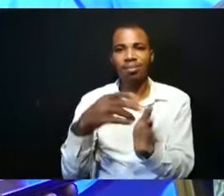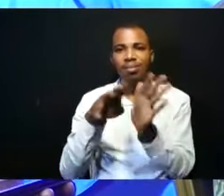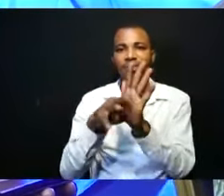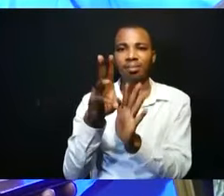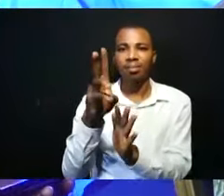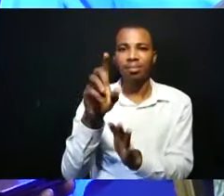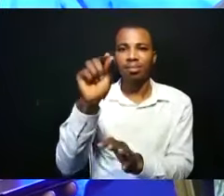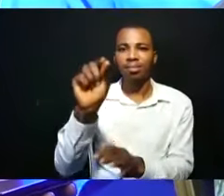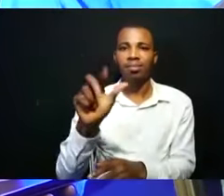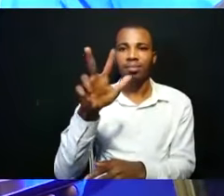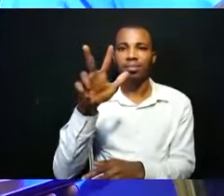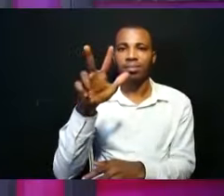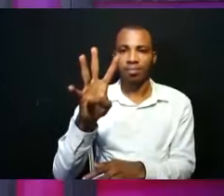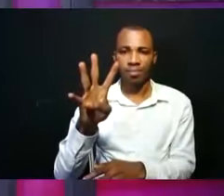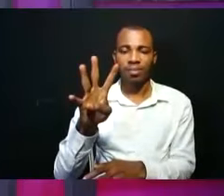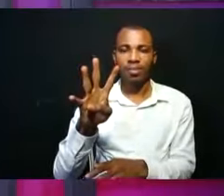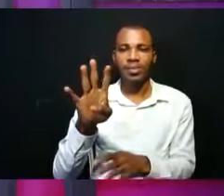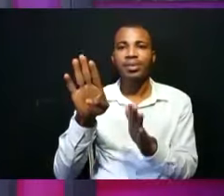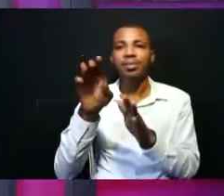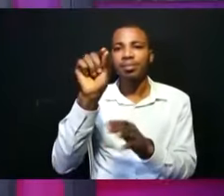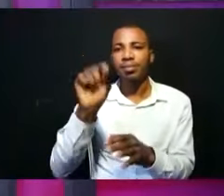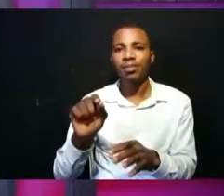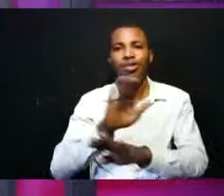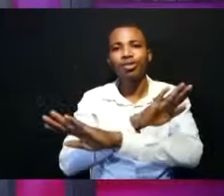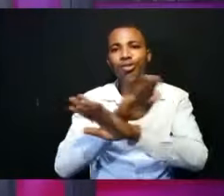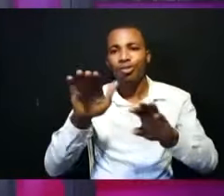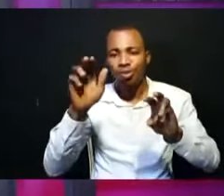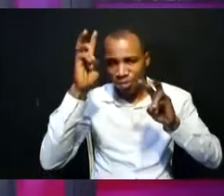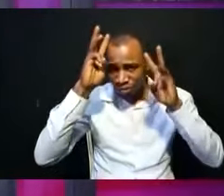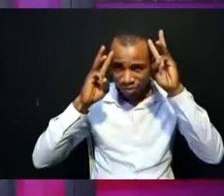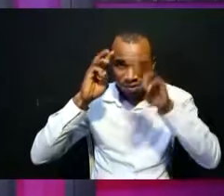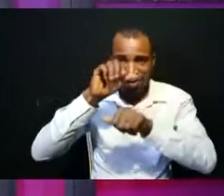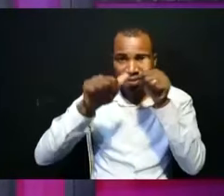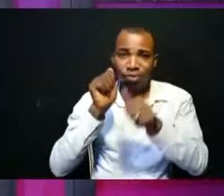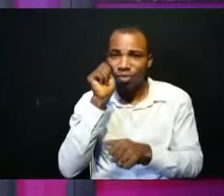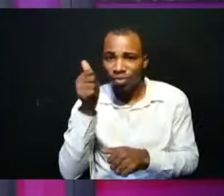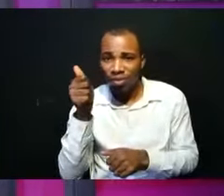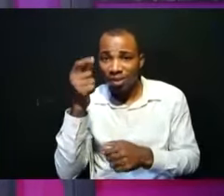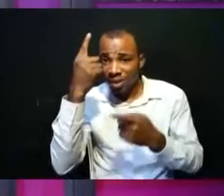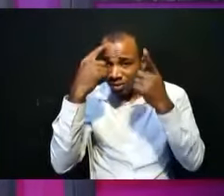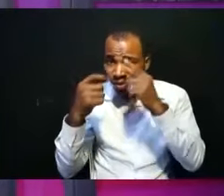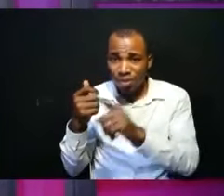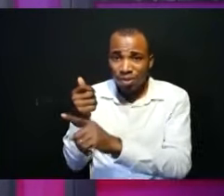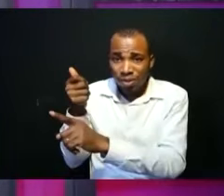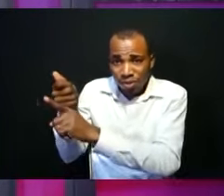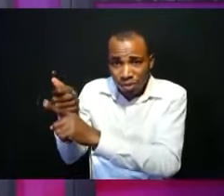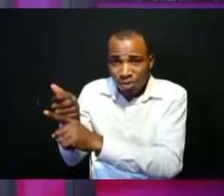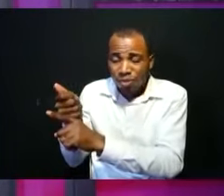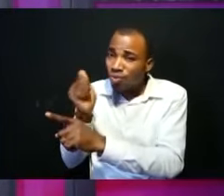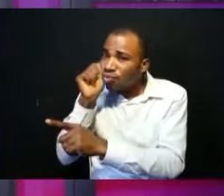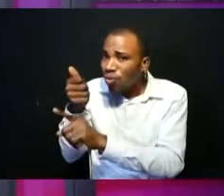Therefore, do not worry about tomorrow, for tomorrow will worry about itself.